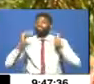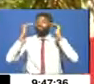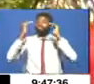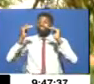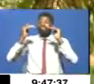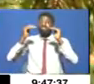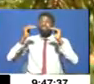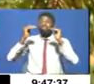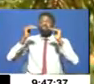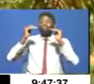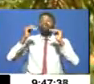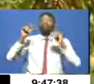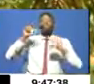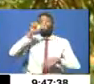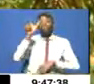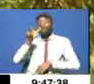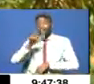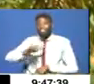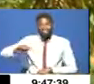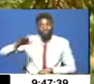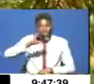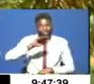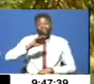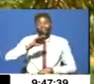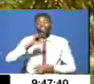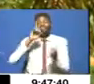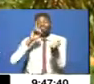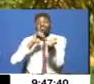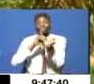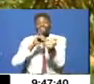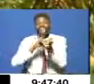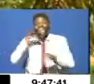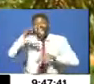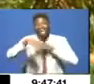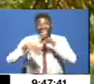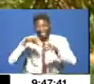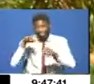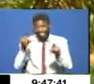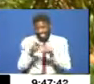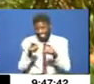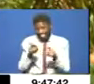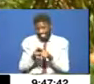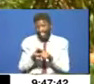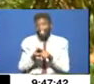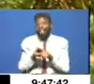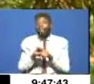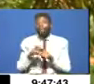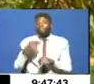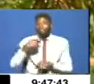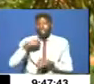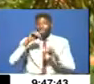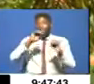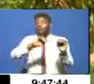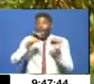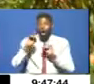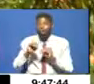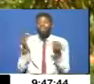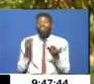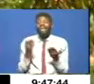veterinary officer. And therefore, my station changed to Kisumu. I